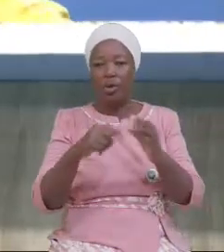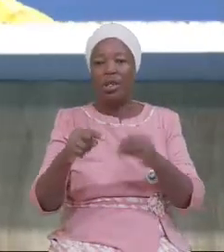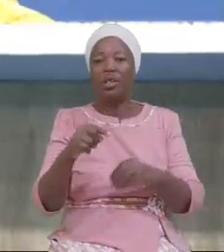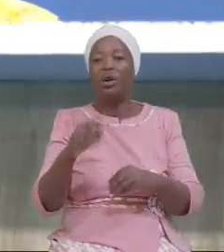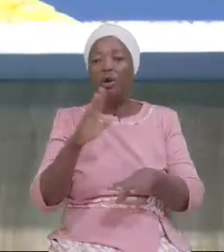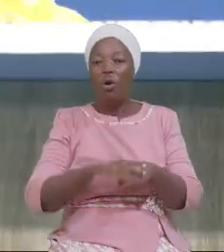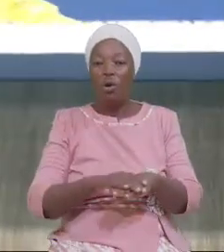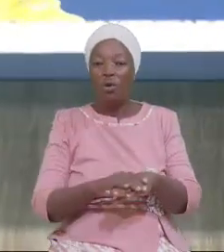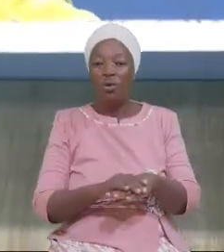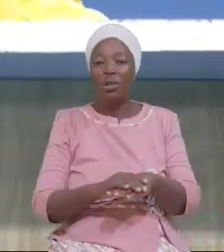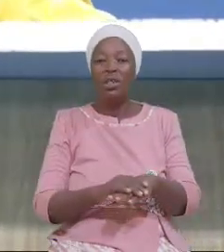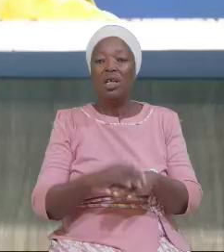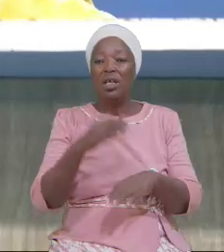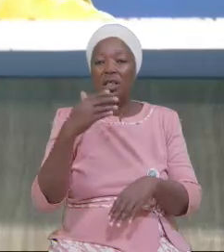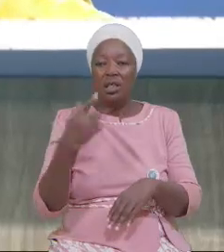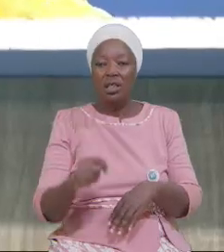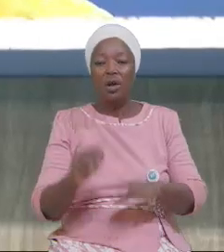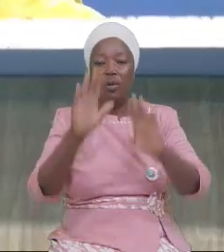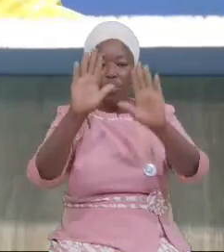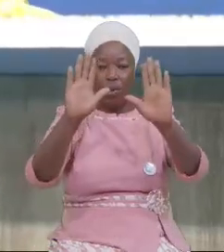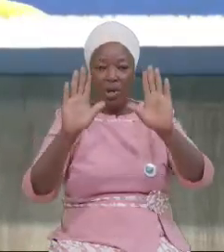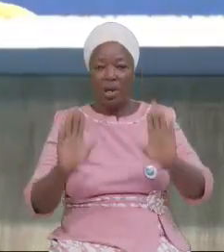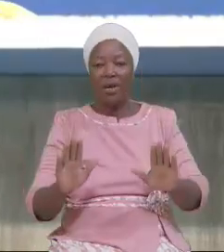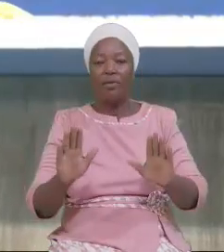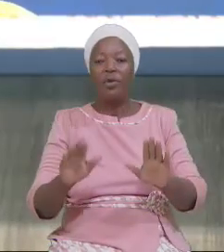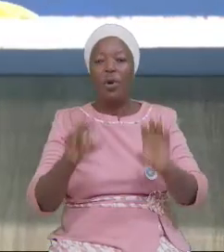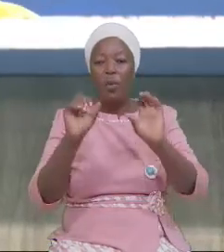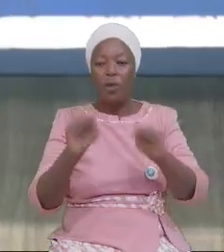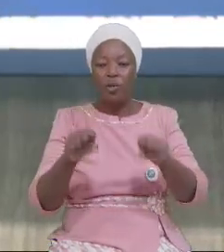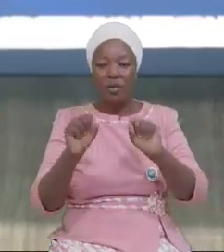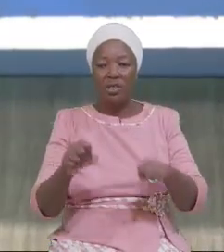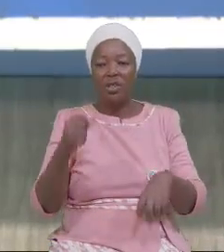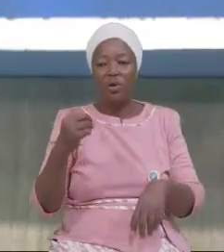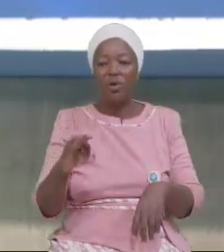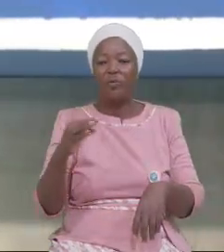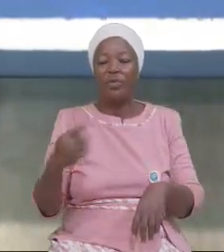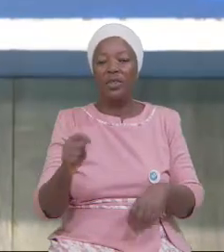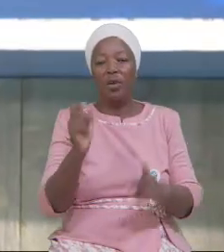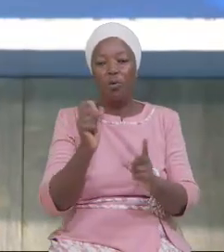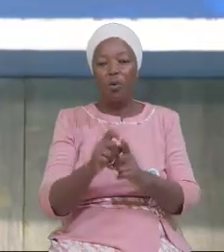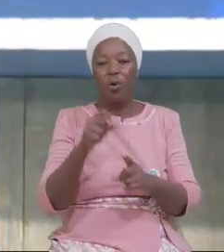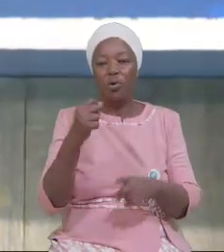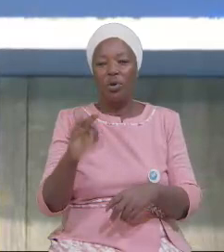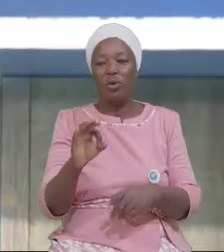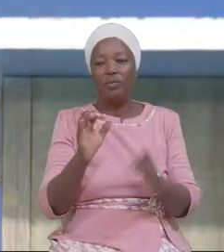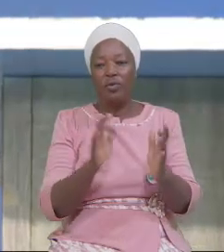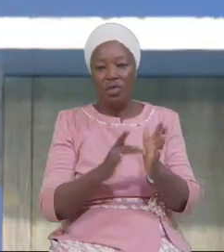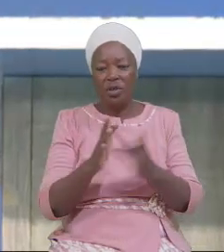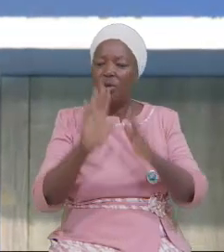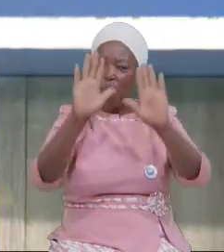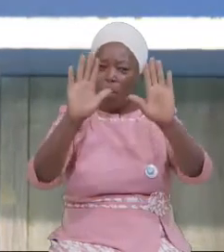the wonderful possibilities of the word of Jesus.